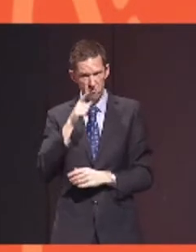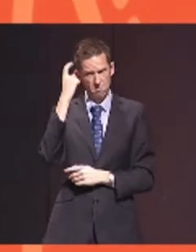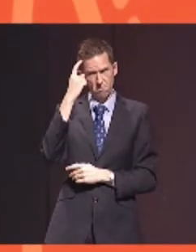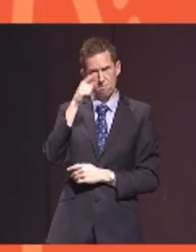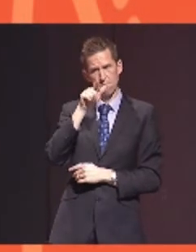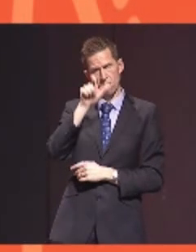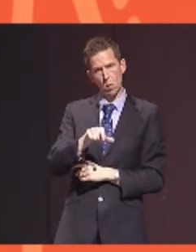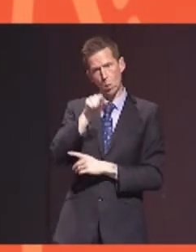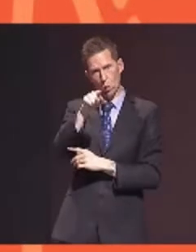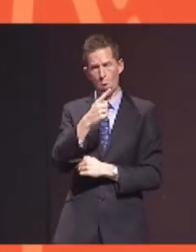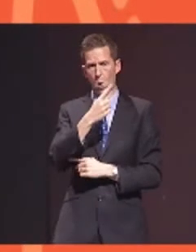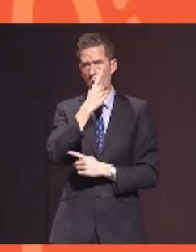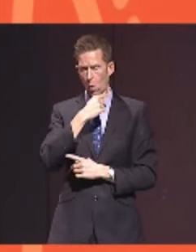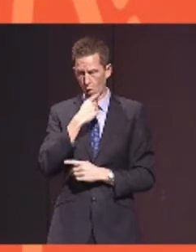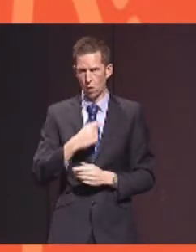a girl and you have